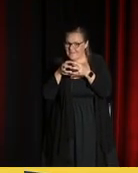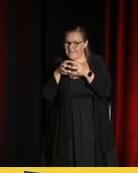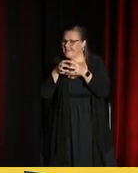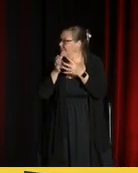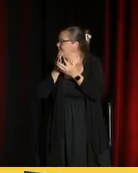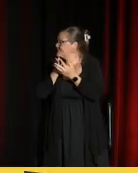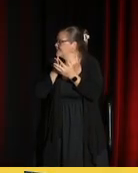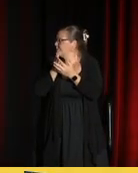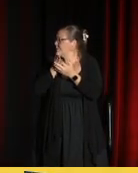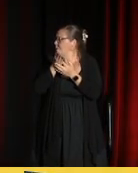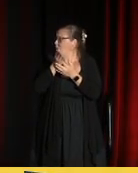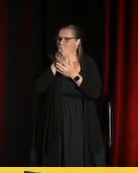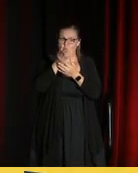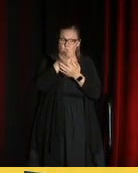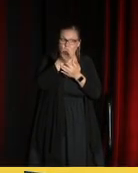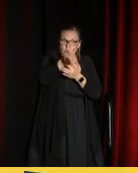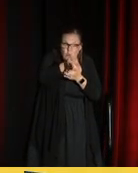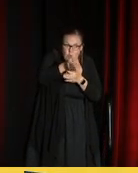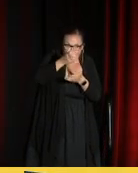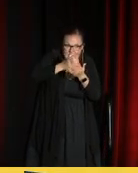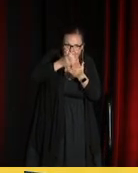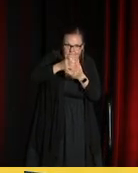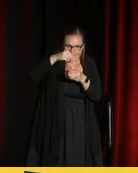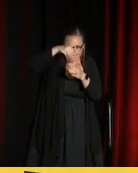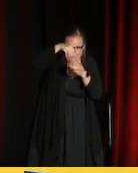through the cup.